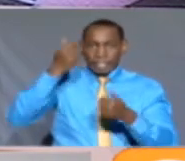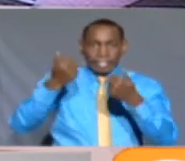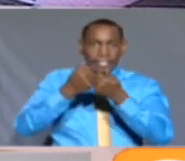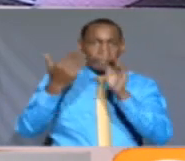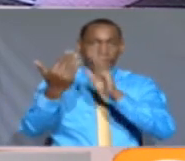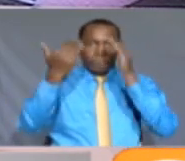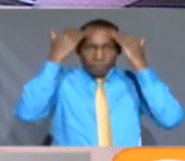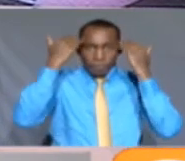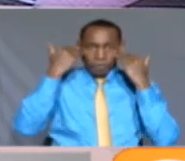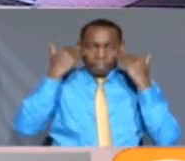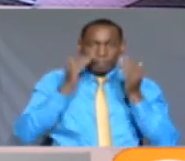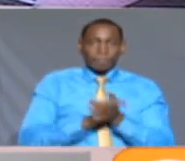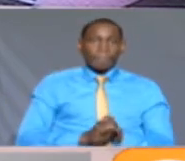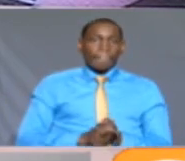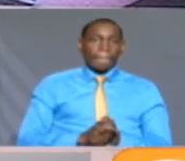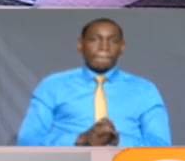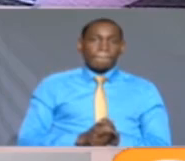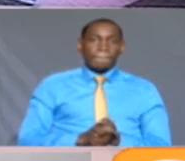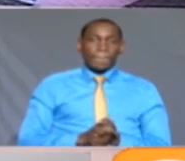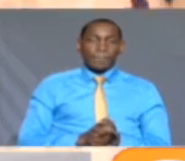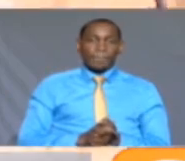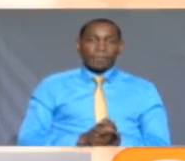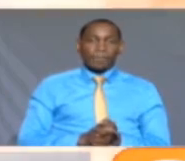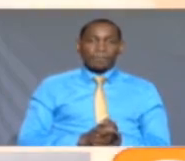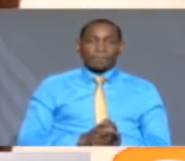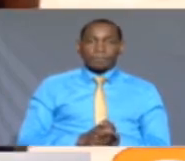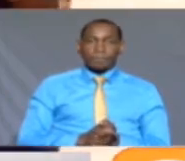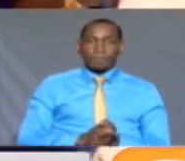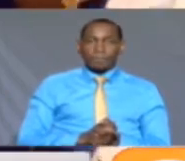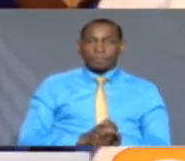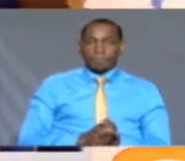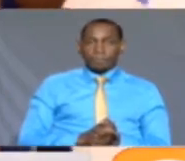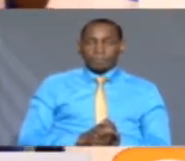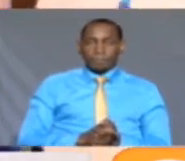paternity cases in court. Here's Hassan Mugambi with the details.